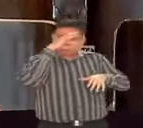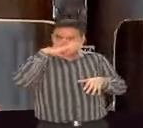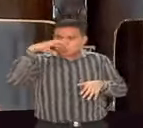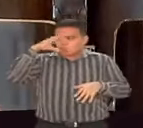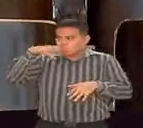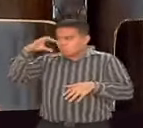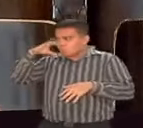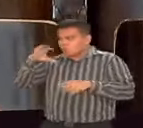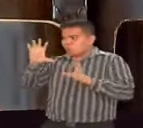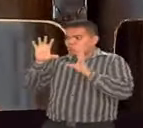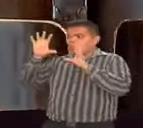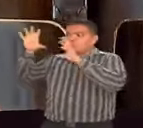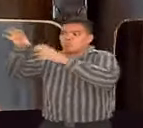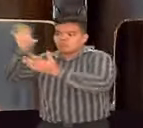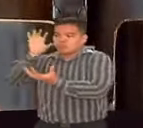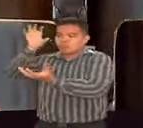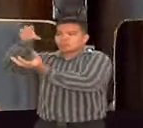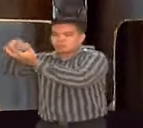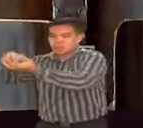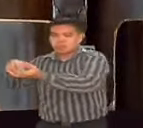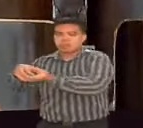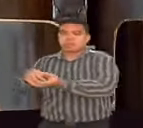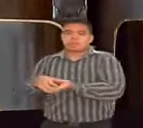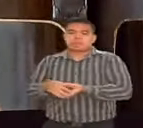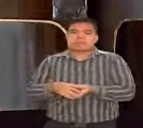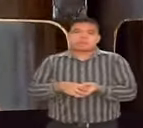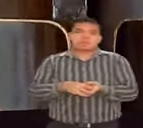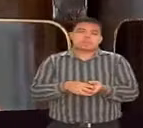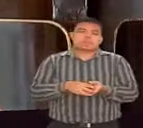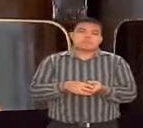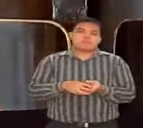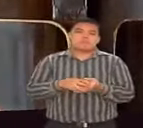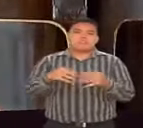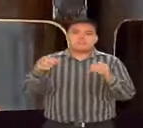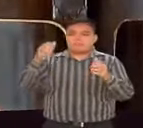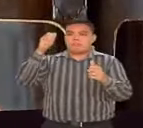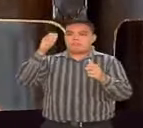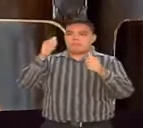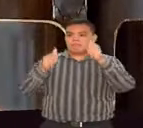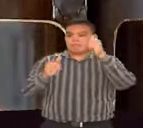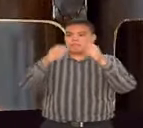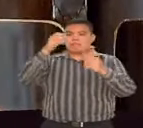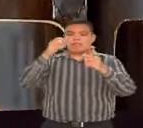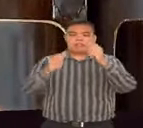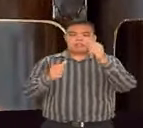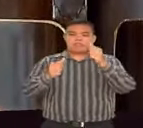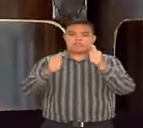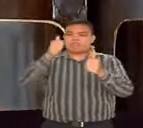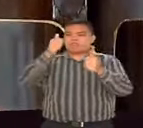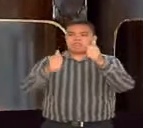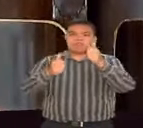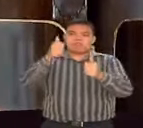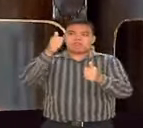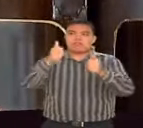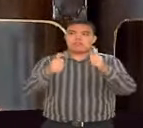seeking whom he may devour." Now, this is the balance in the Bible. God is a